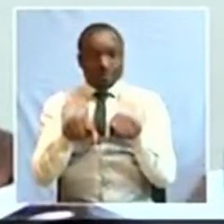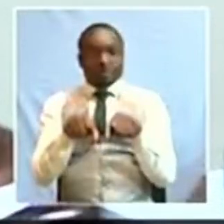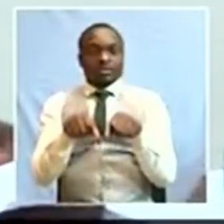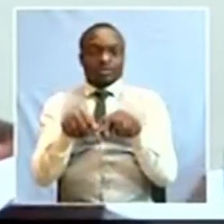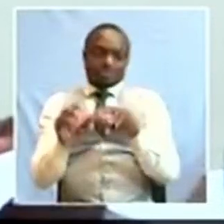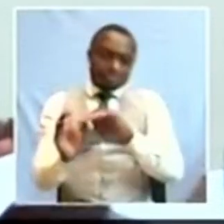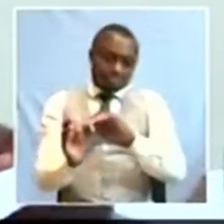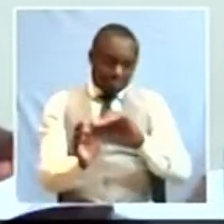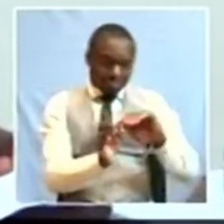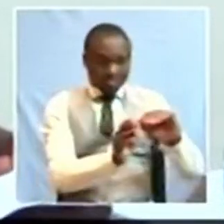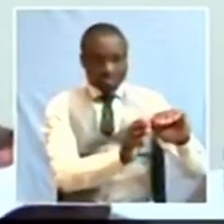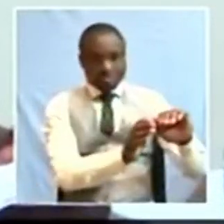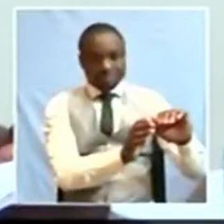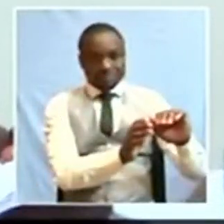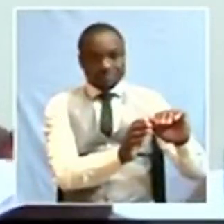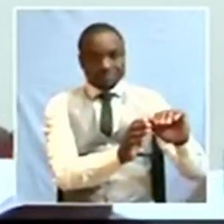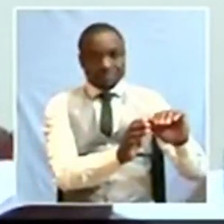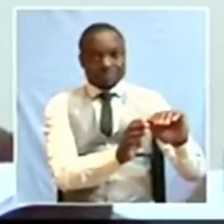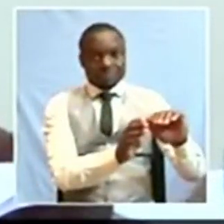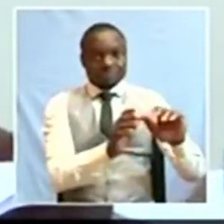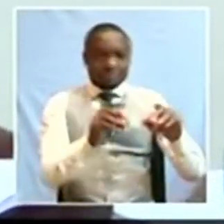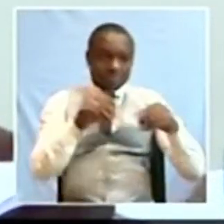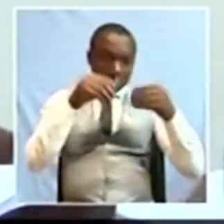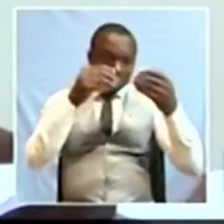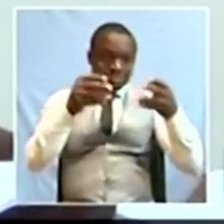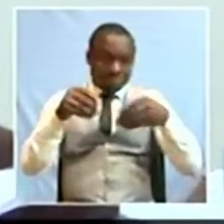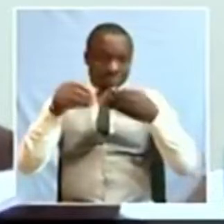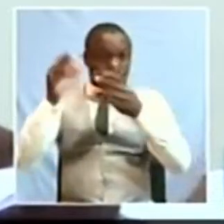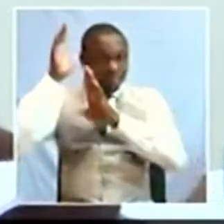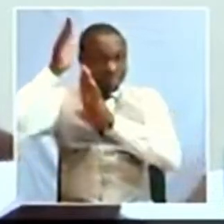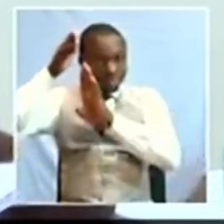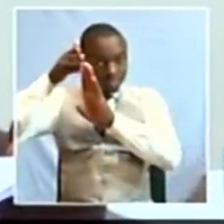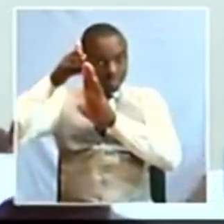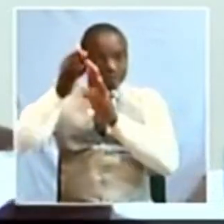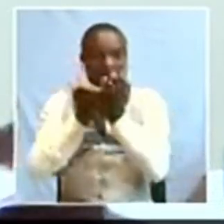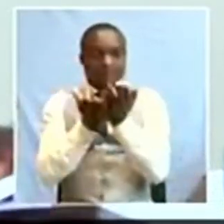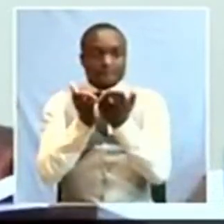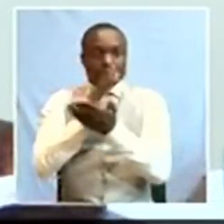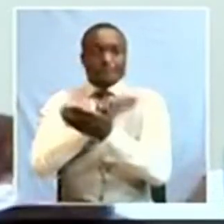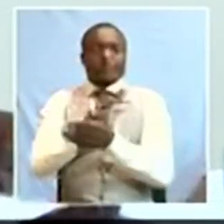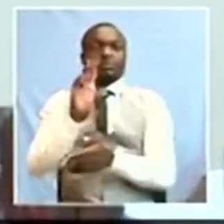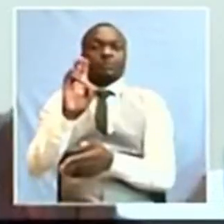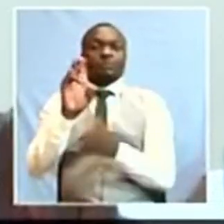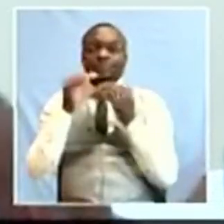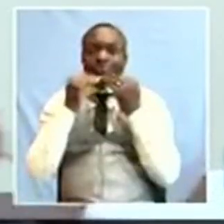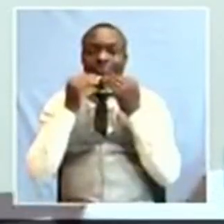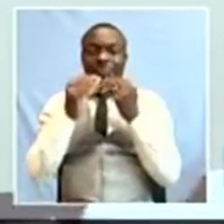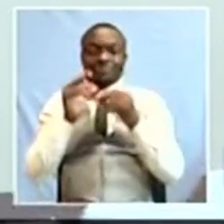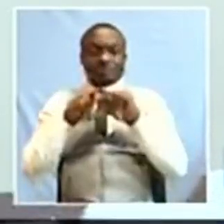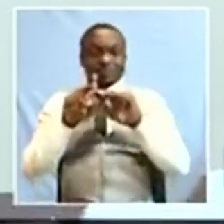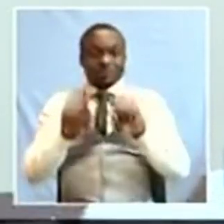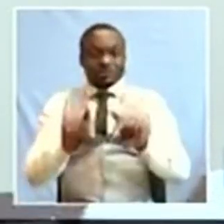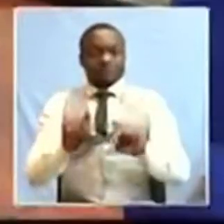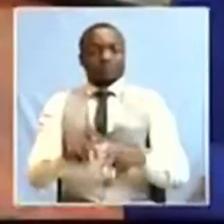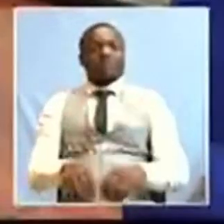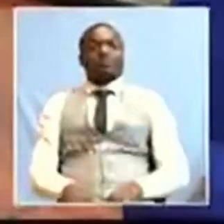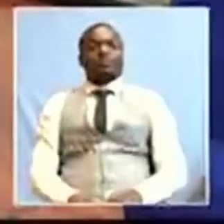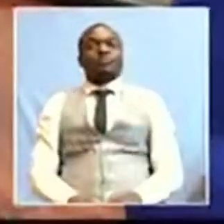to the deliverable targets on page 7. Thank you, Chair.